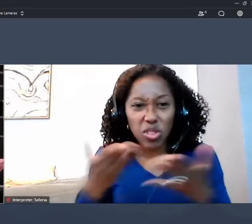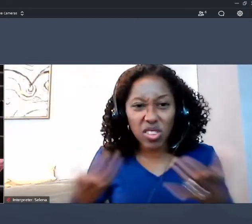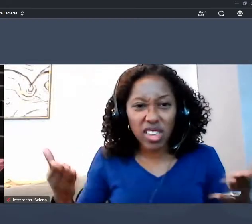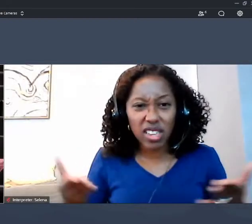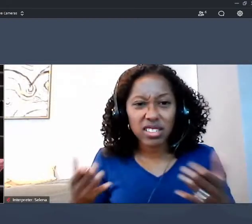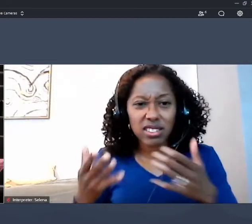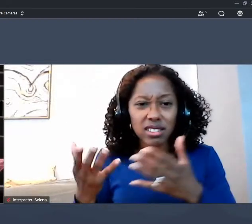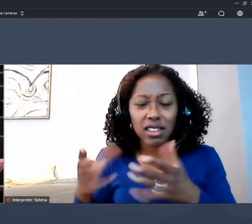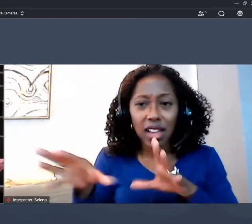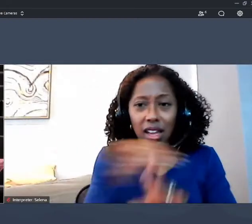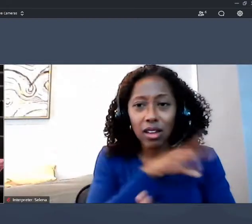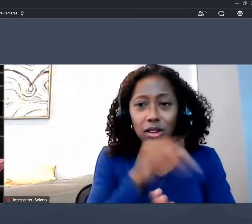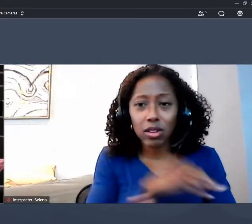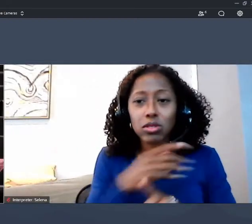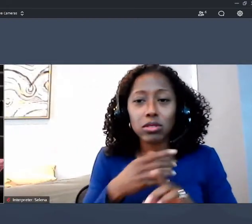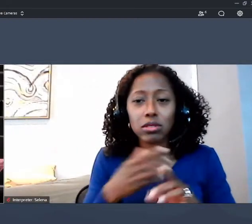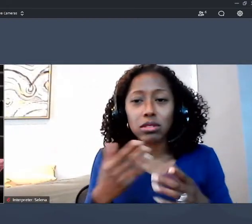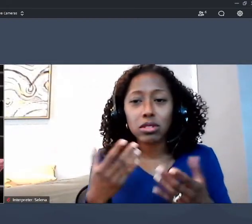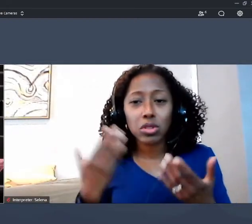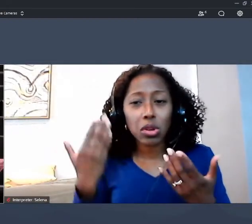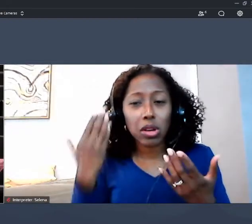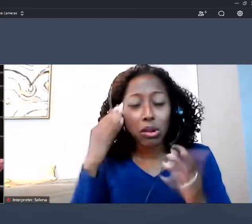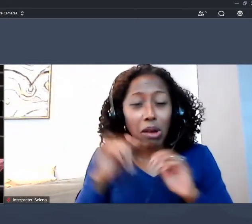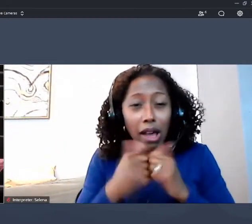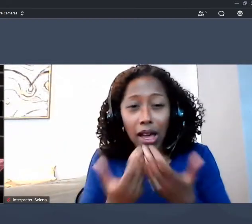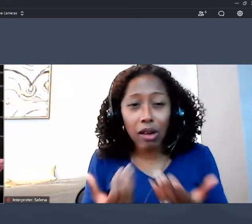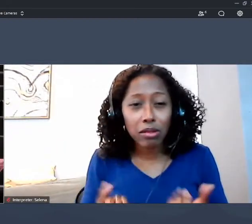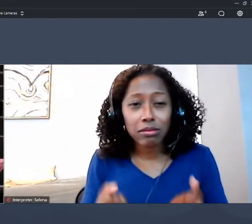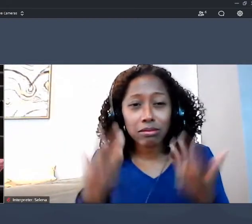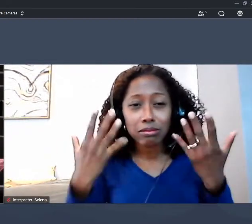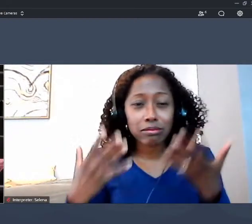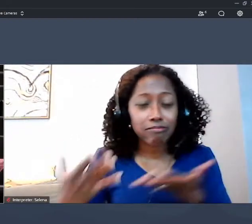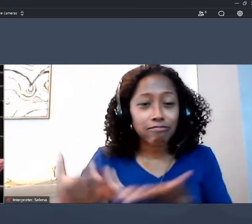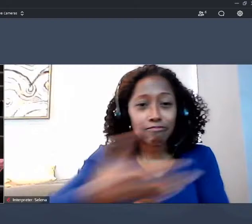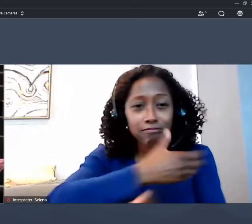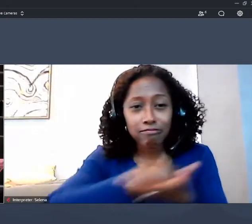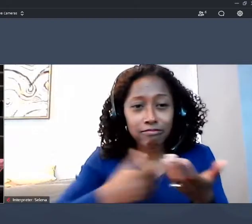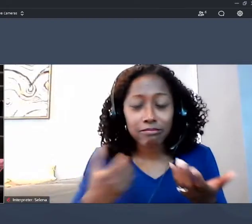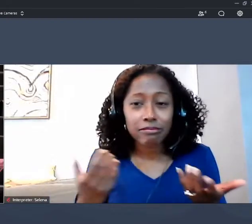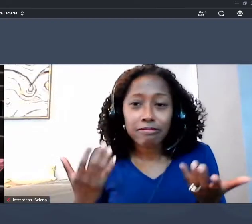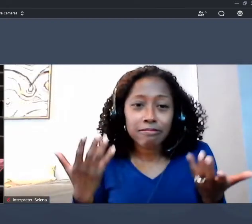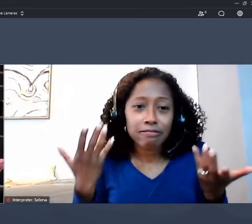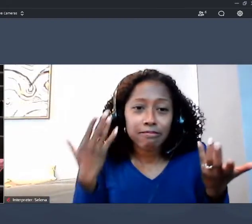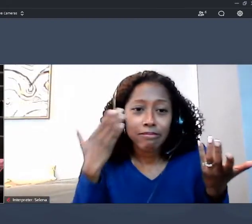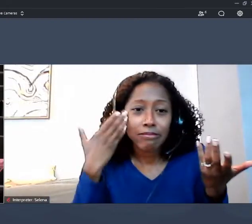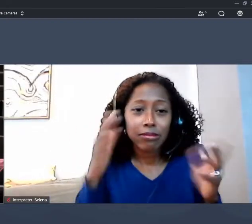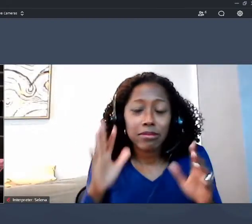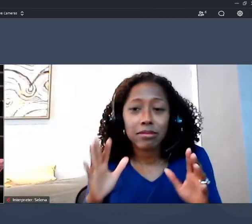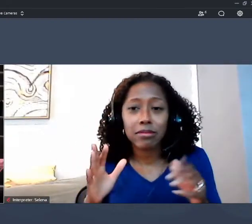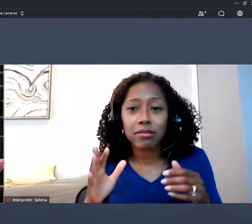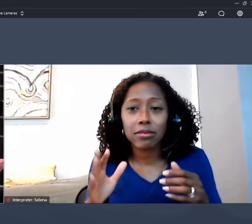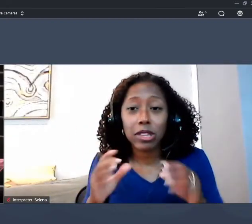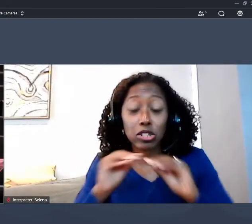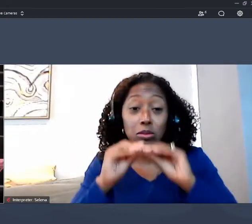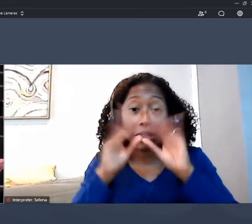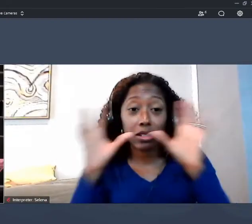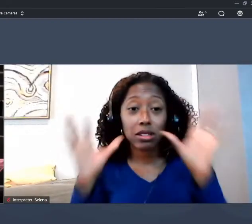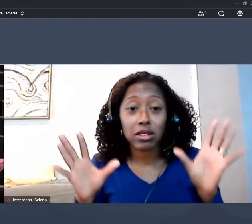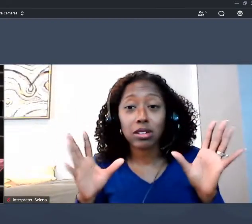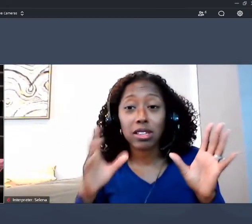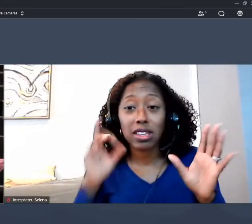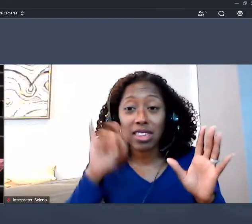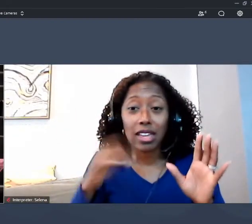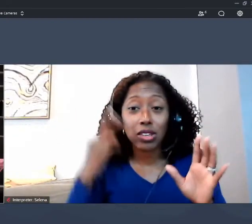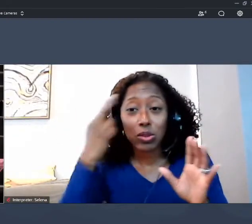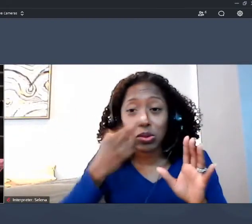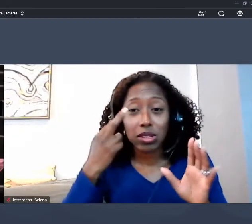me to come up with a rationale for that. That's why I didn't say that just out of saying it. That's why, just to be clear, that's what the difficulty is in